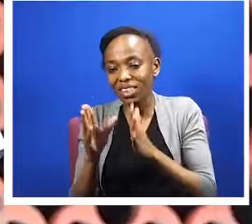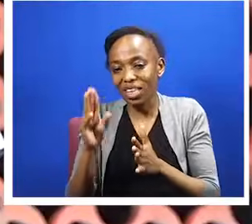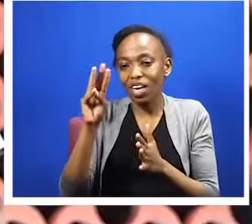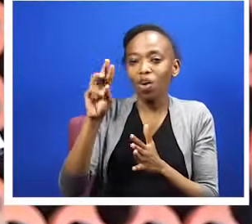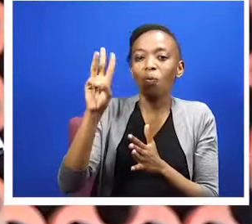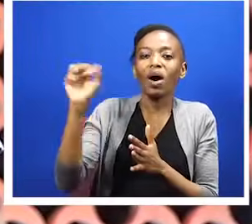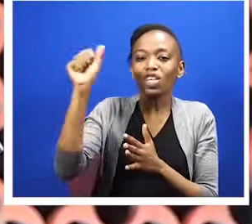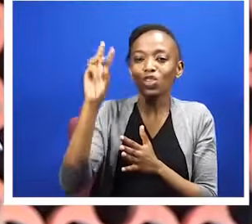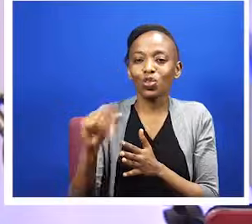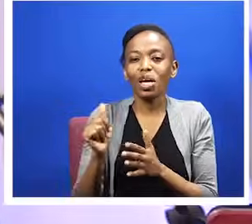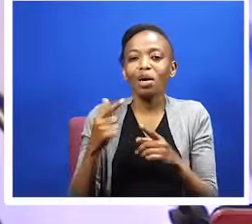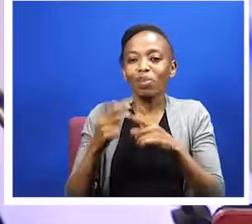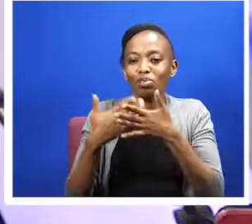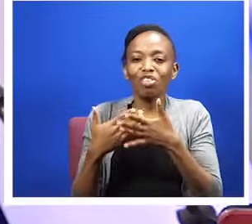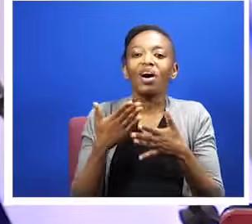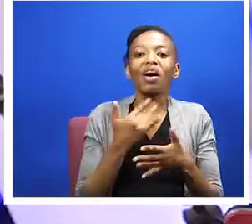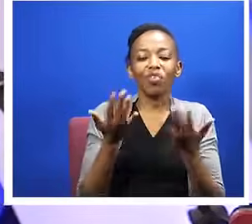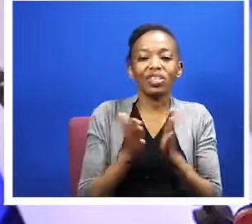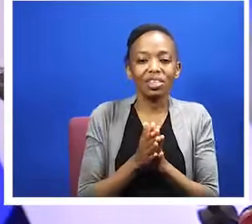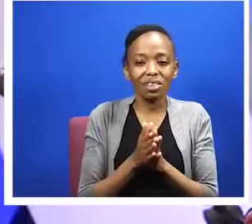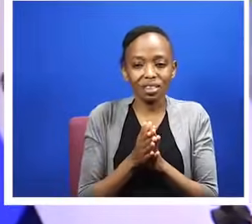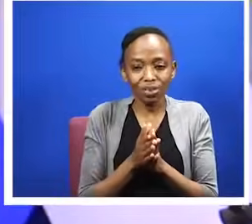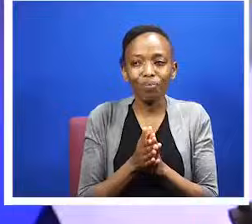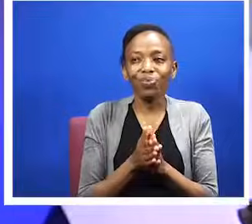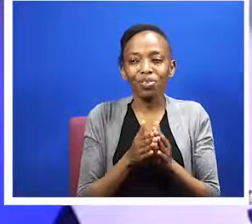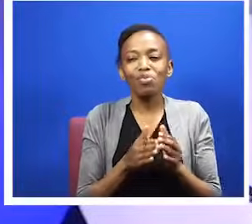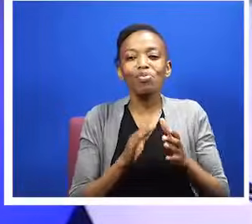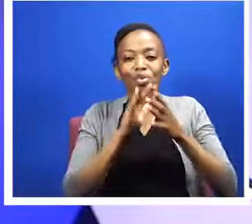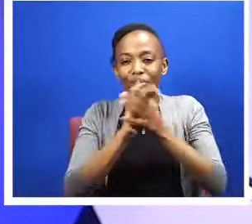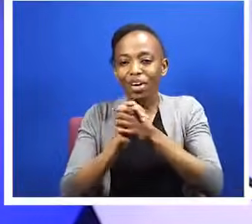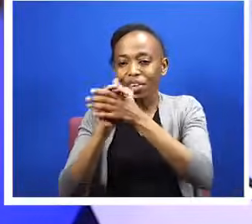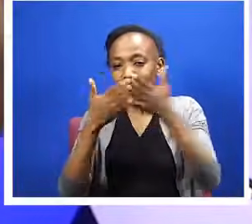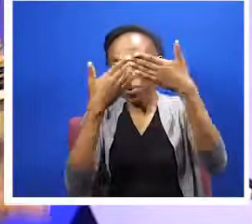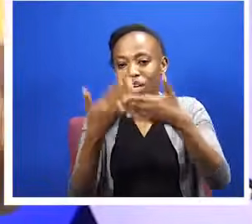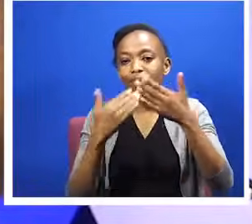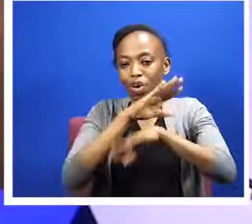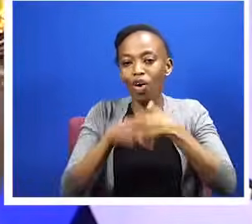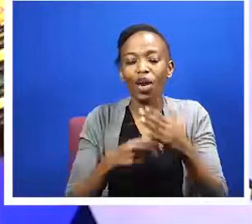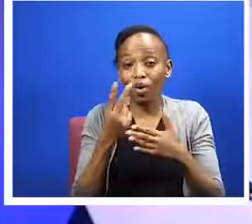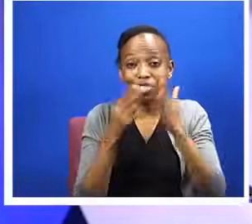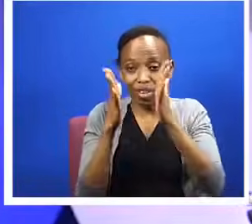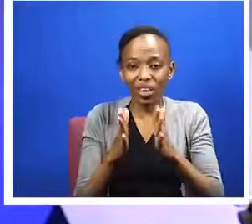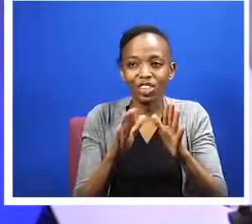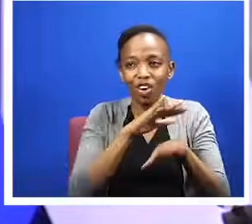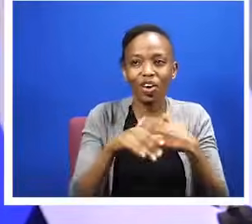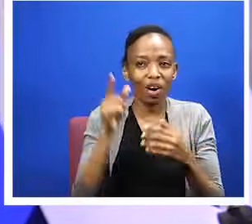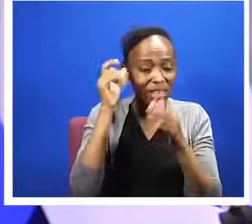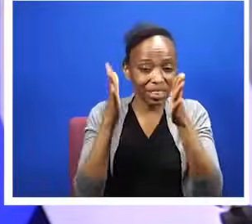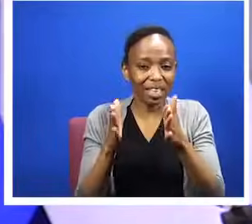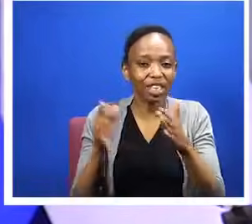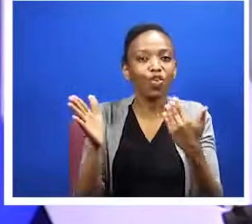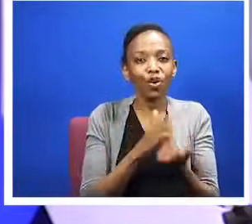But before that, I would like to extend a warm welcome to all our viewers, all our listeners on